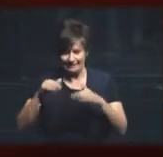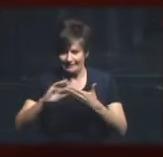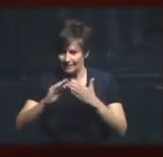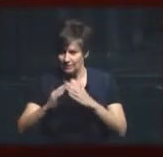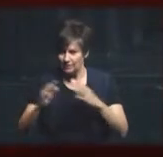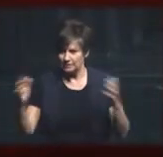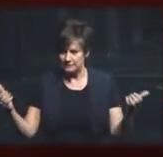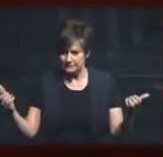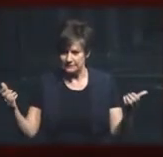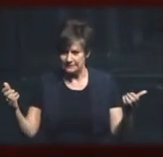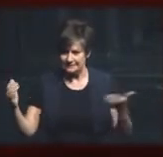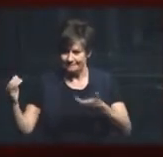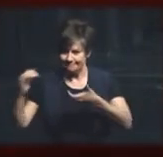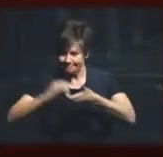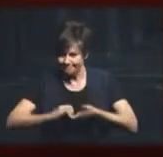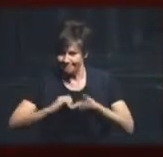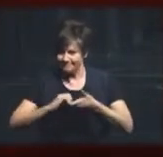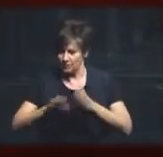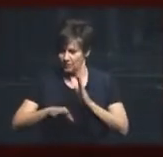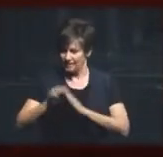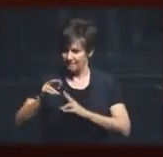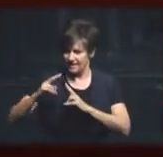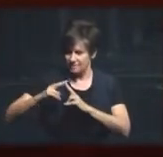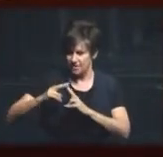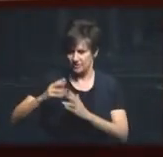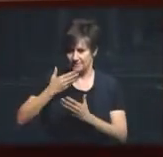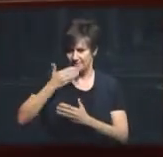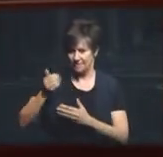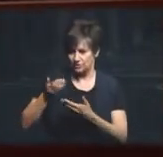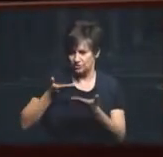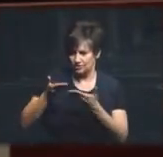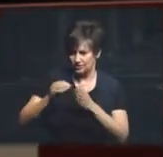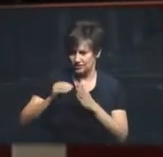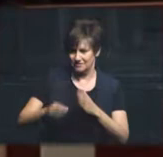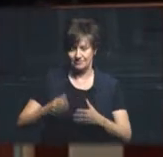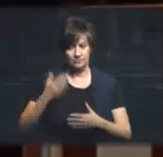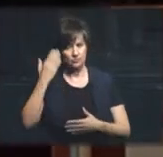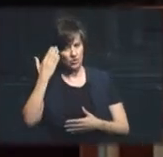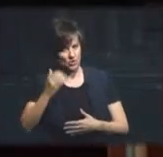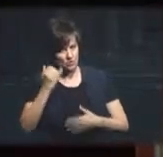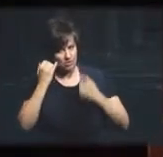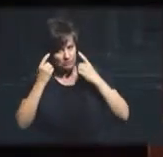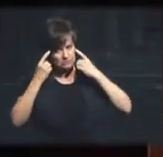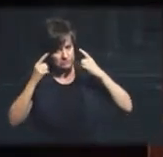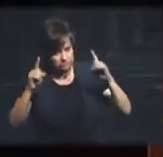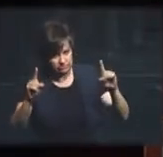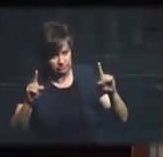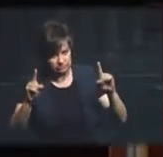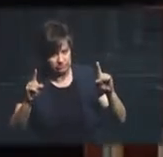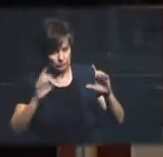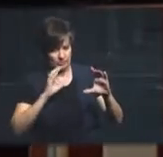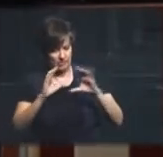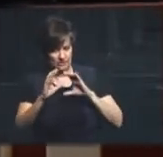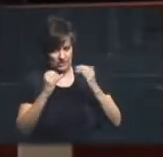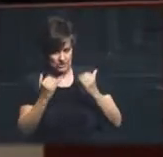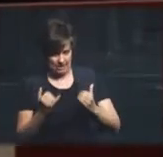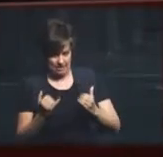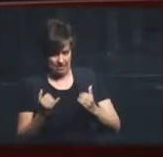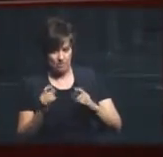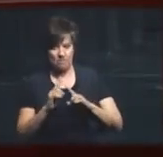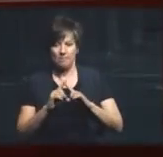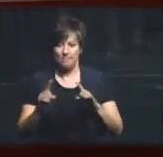come together, we can find partners and better serve students. We're not sure this will work out. It is in conversation.